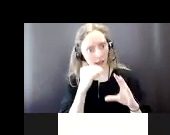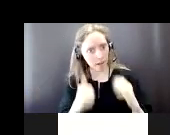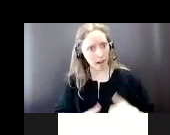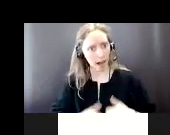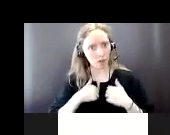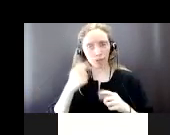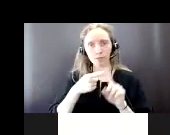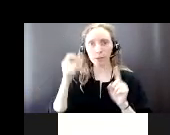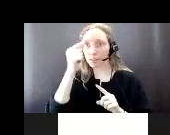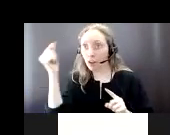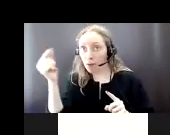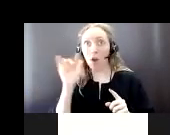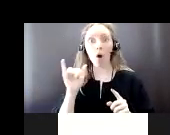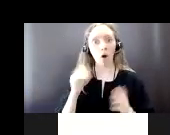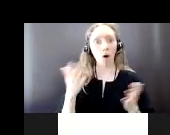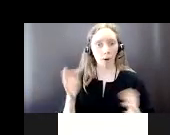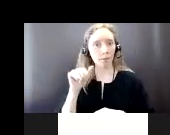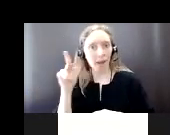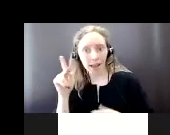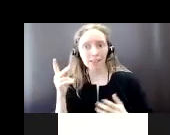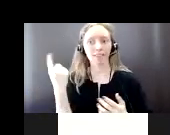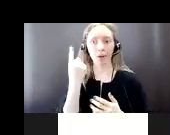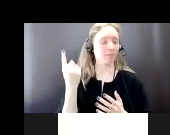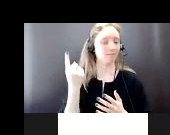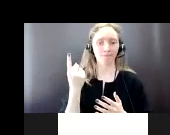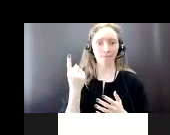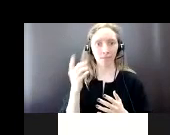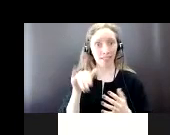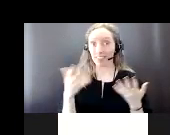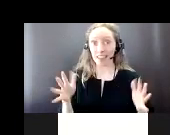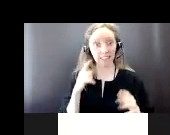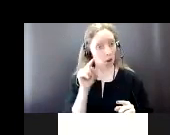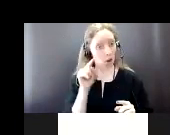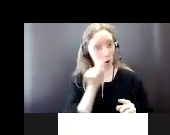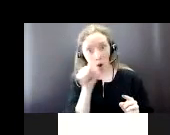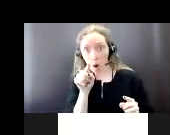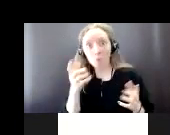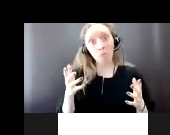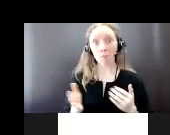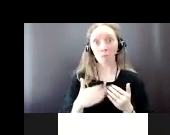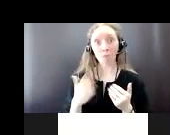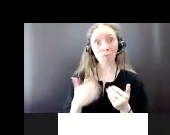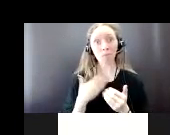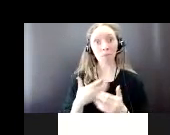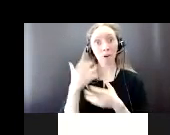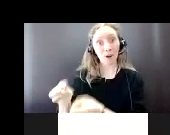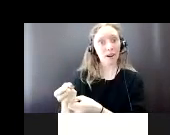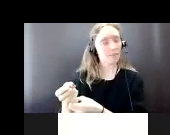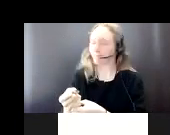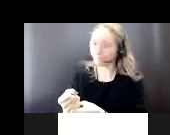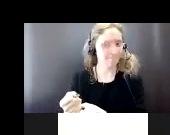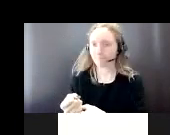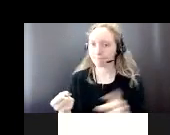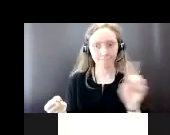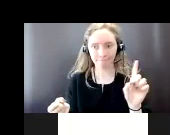It's always important to be aware of the spoofing and just, you know, do your due diligence, do some research. There's always a way